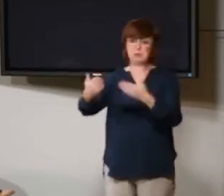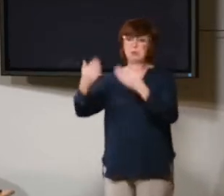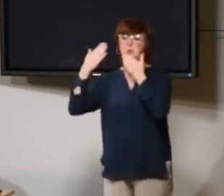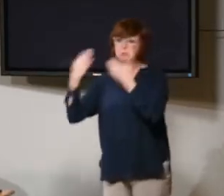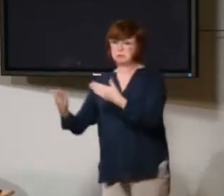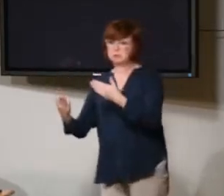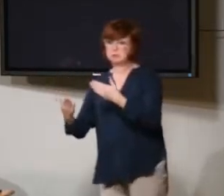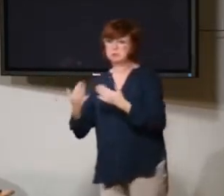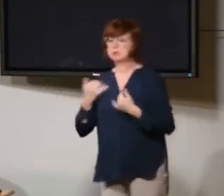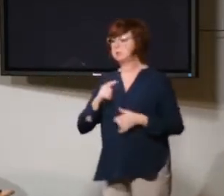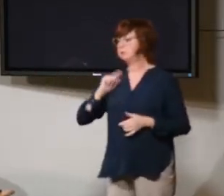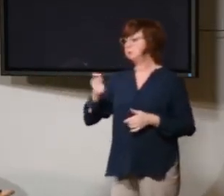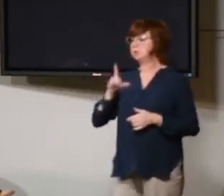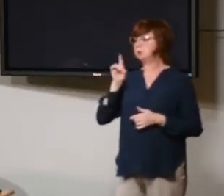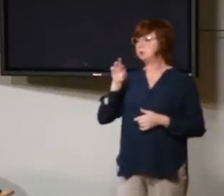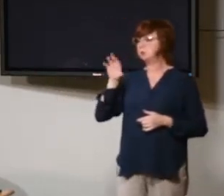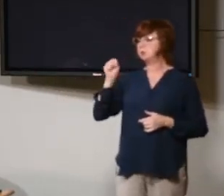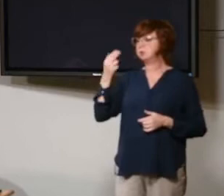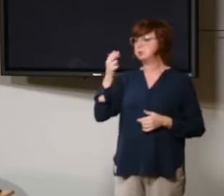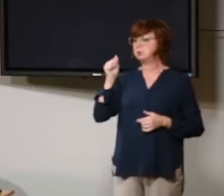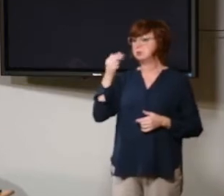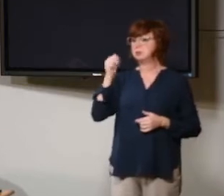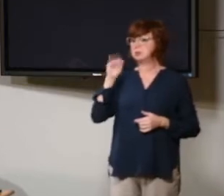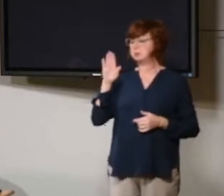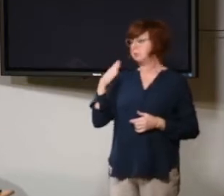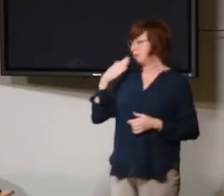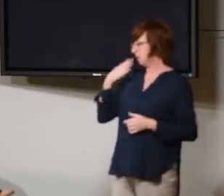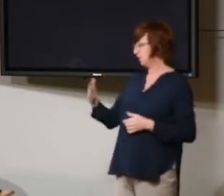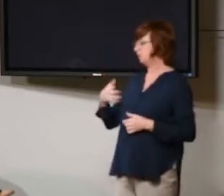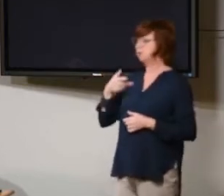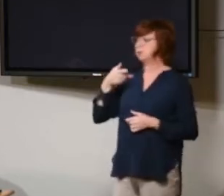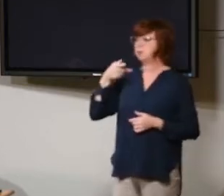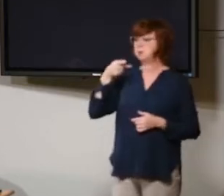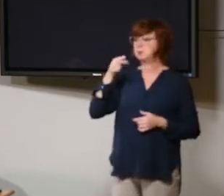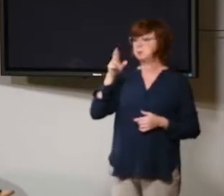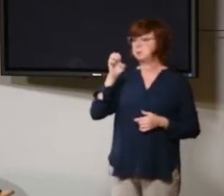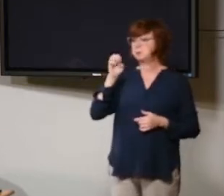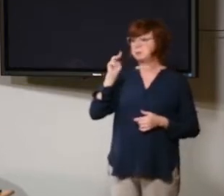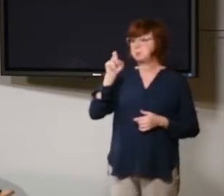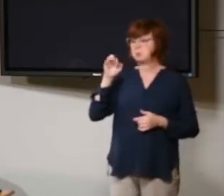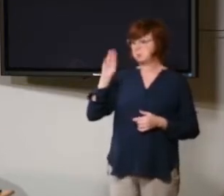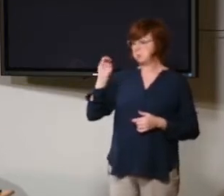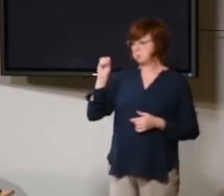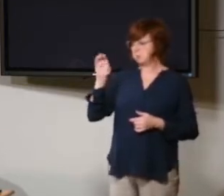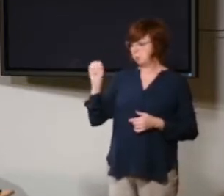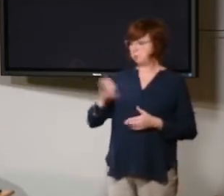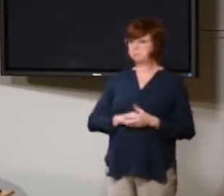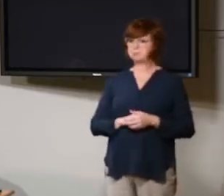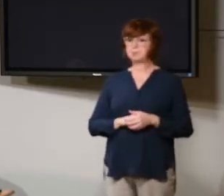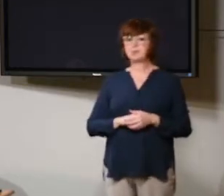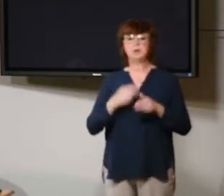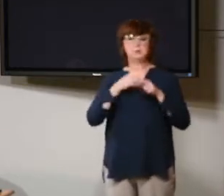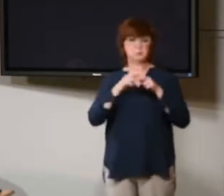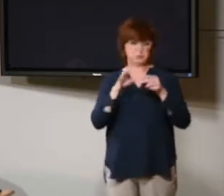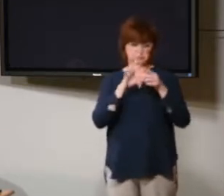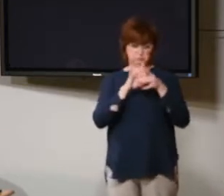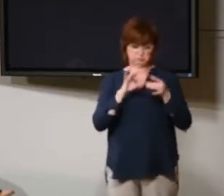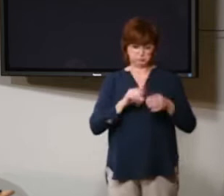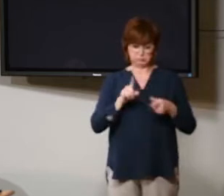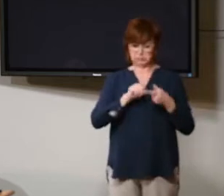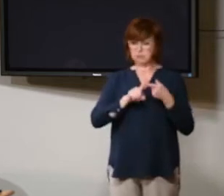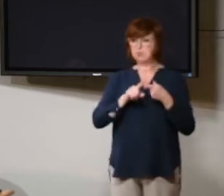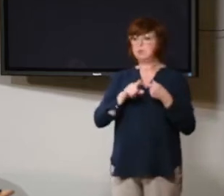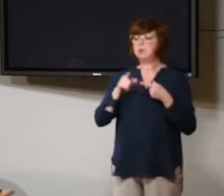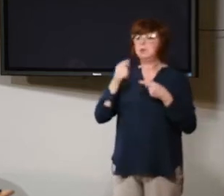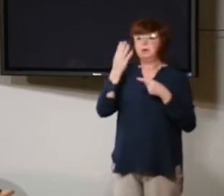Premier. So I just have a brief update from the health side. So as you saw in the news release, we have 14 new cases